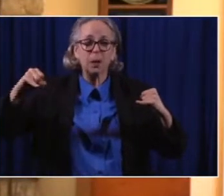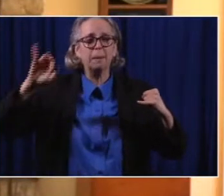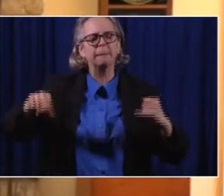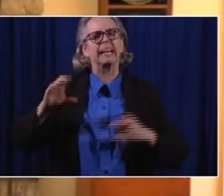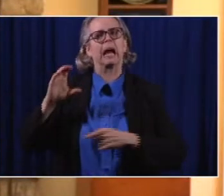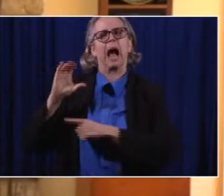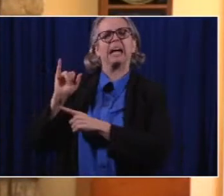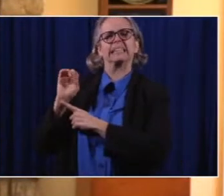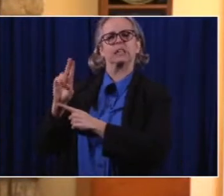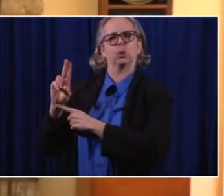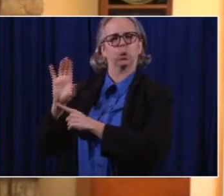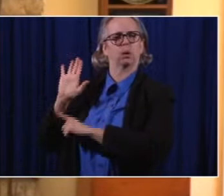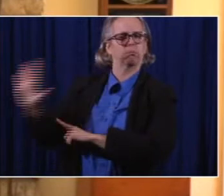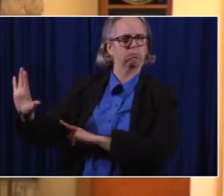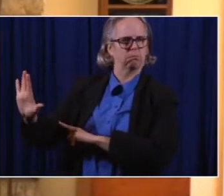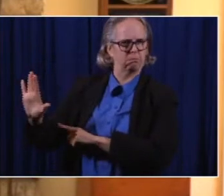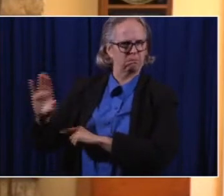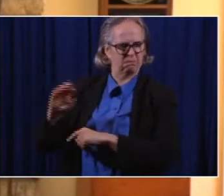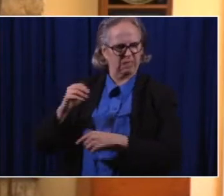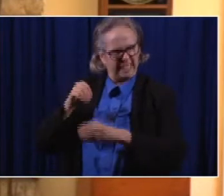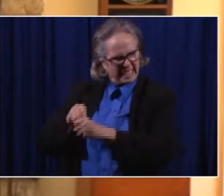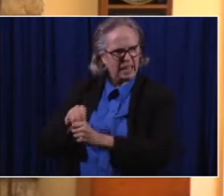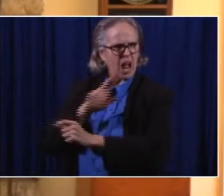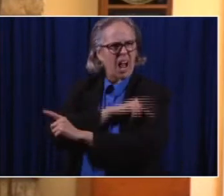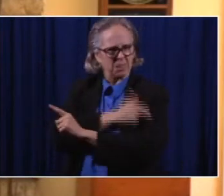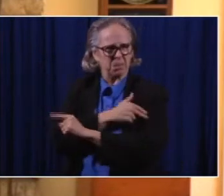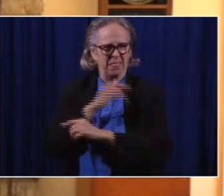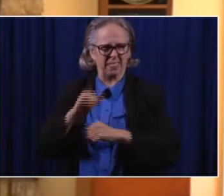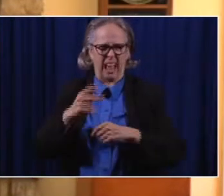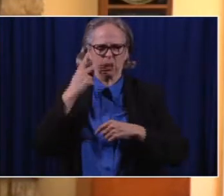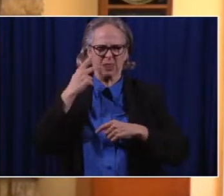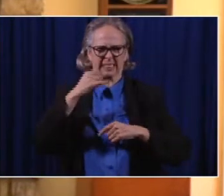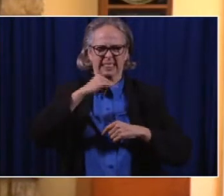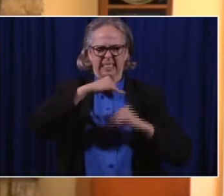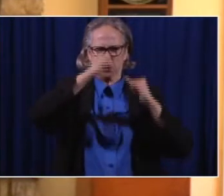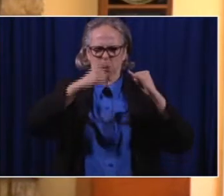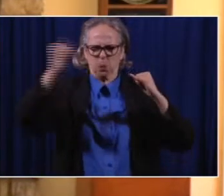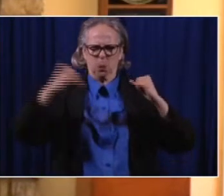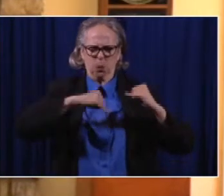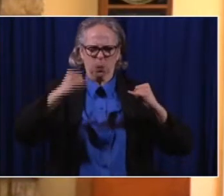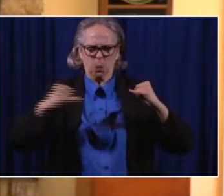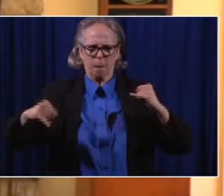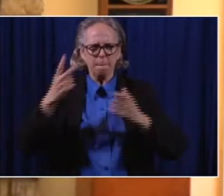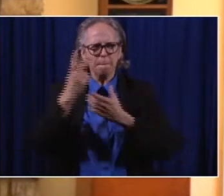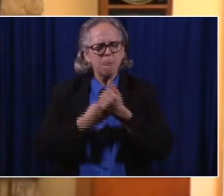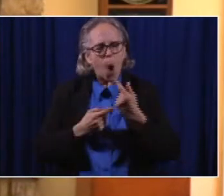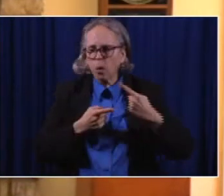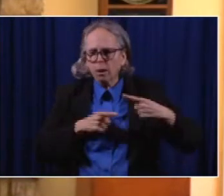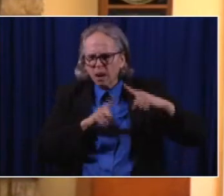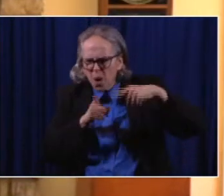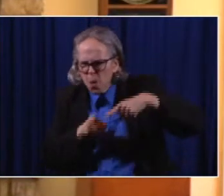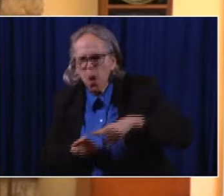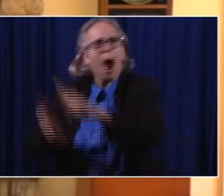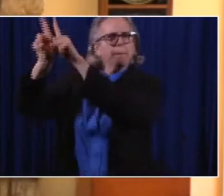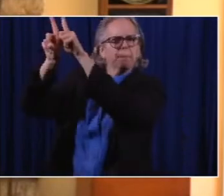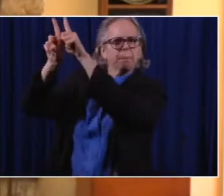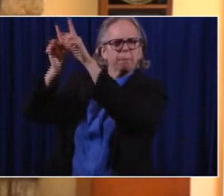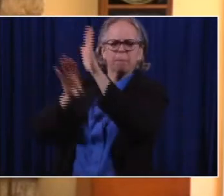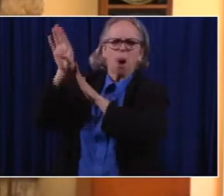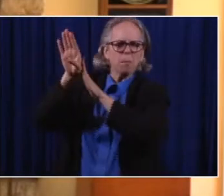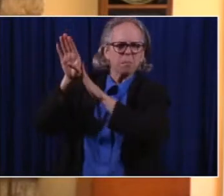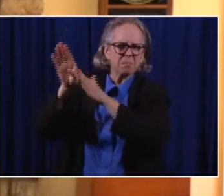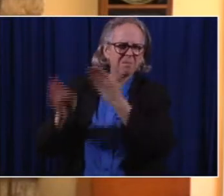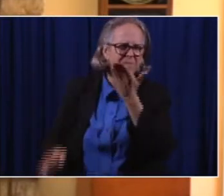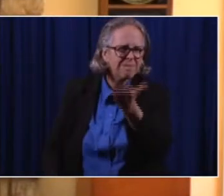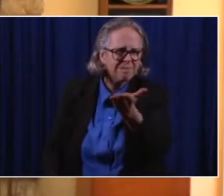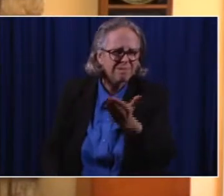unit. As you can see, we are currently at our highest point for both hospitalized and ICU patients since the